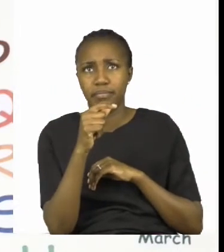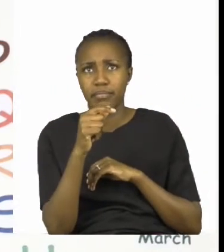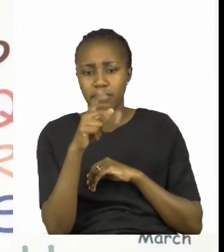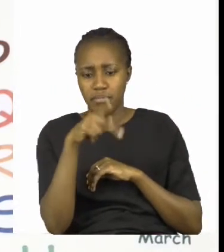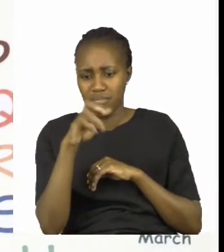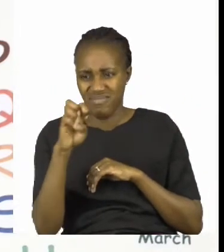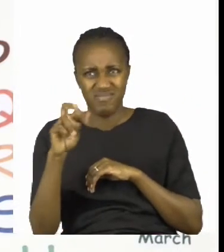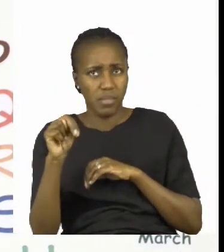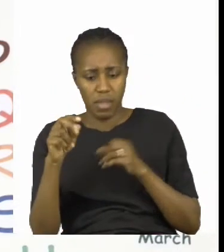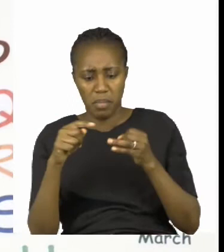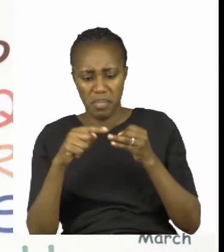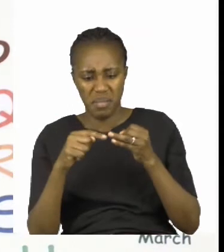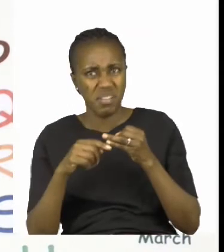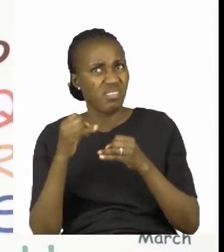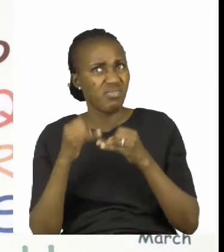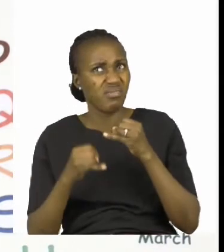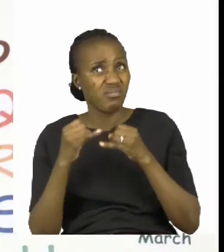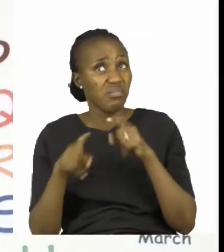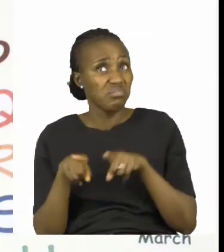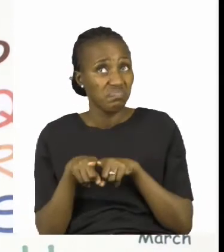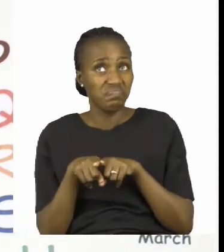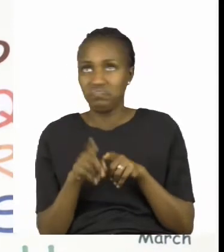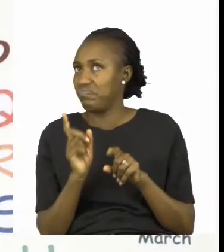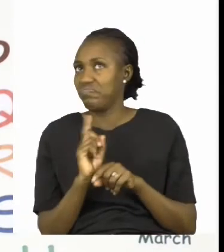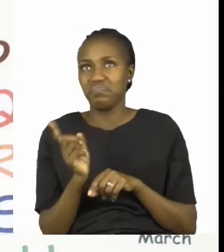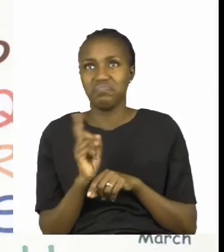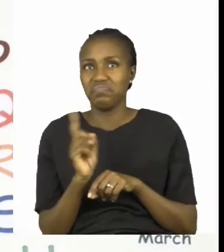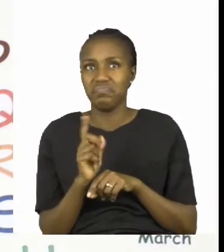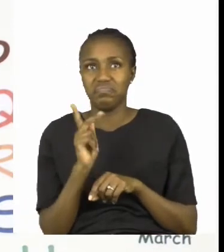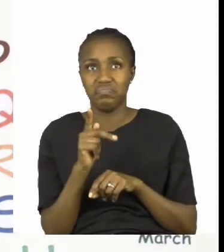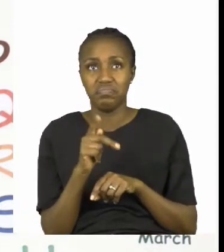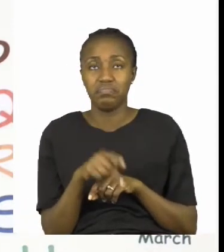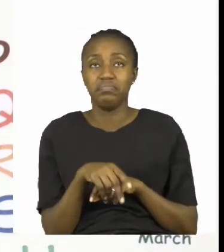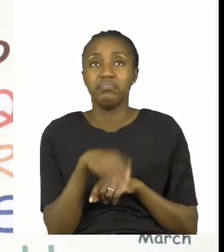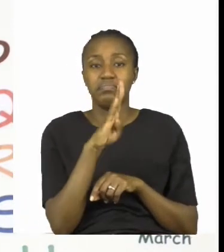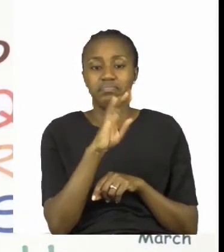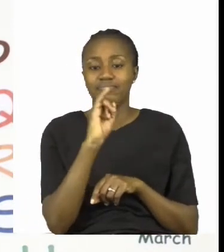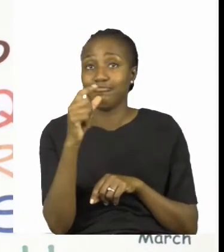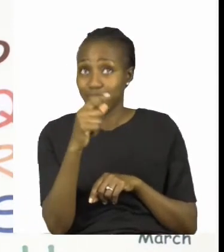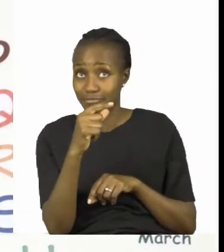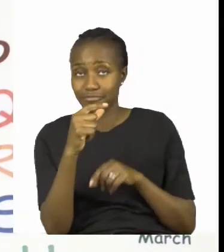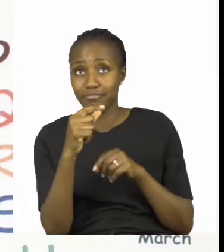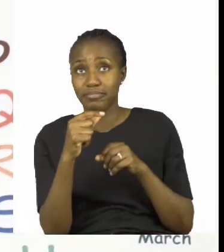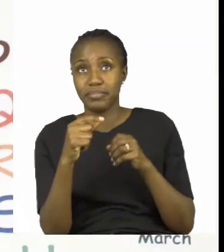Pen. Do they rhyme? No, let's try again. Big.